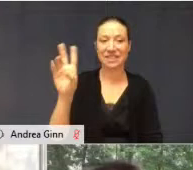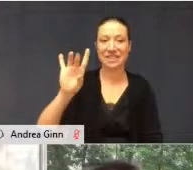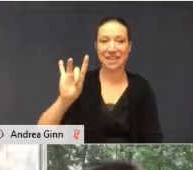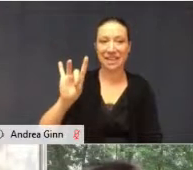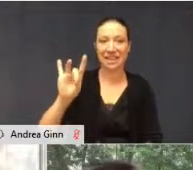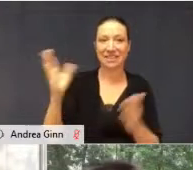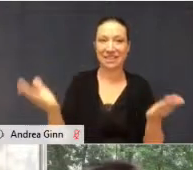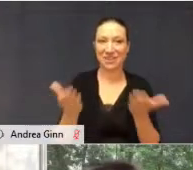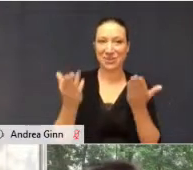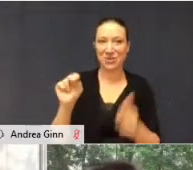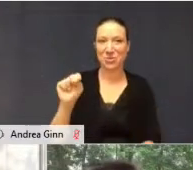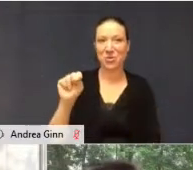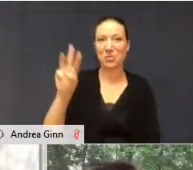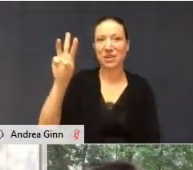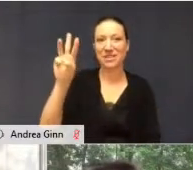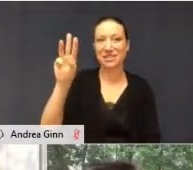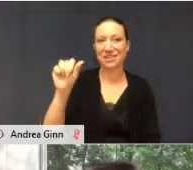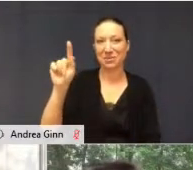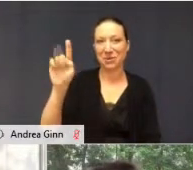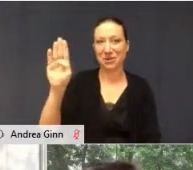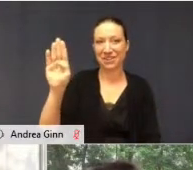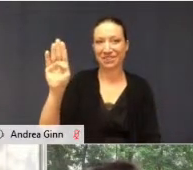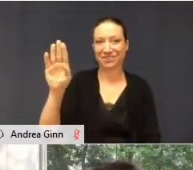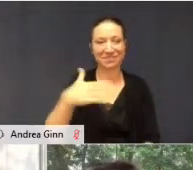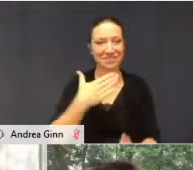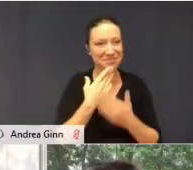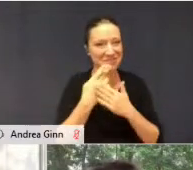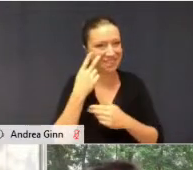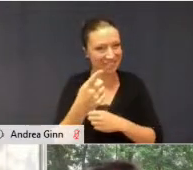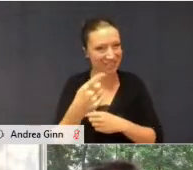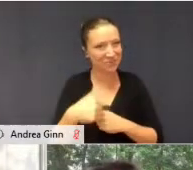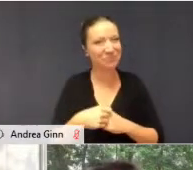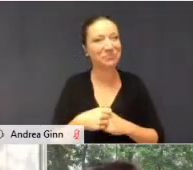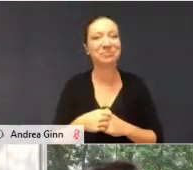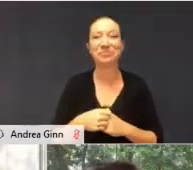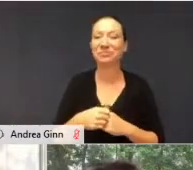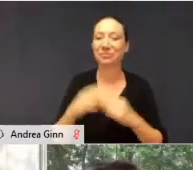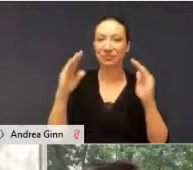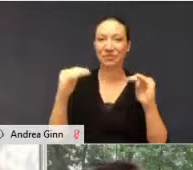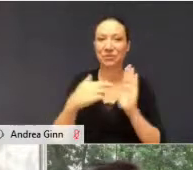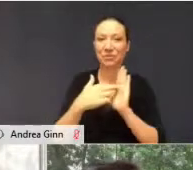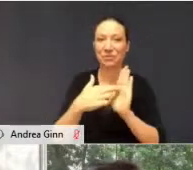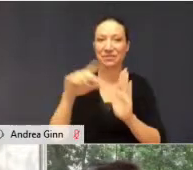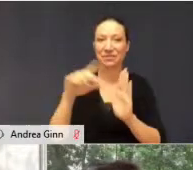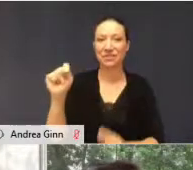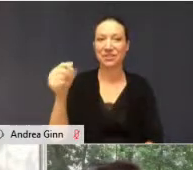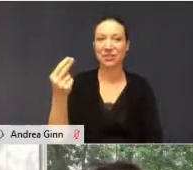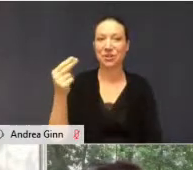Albuquerque. Good to see you this morning, Representative. Representative Thompson.